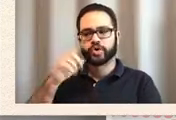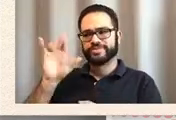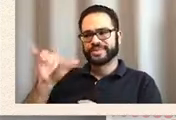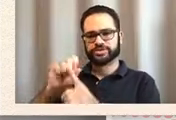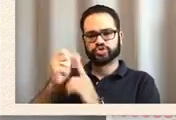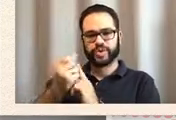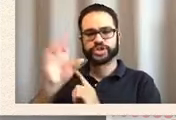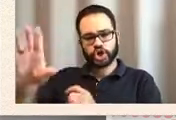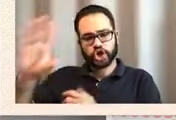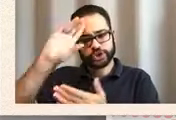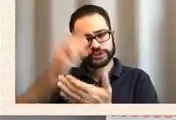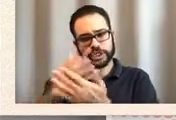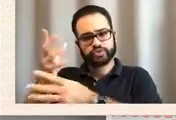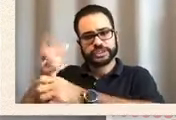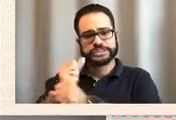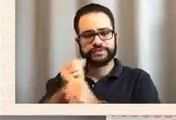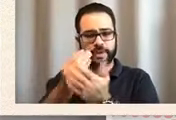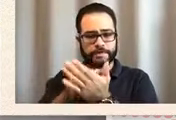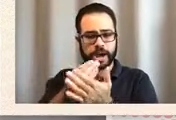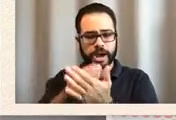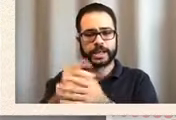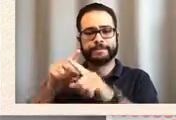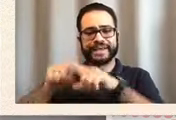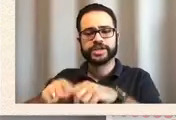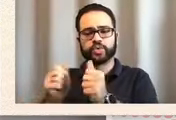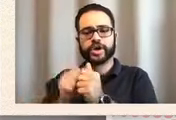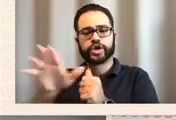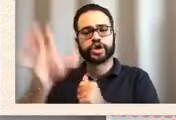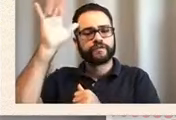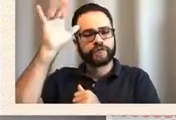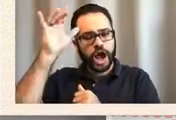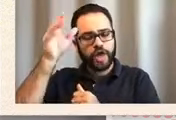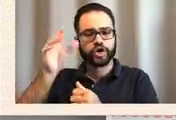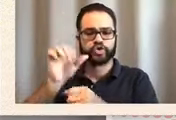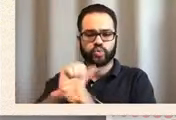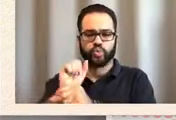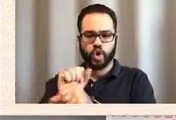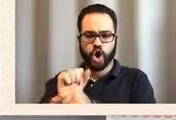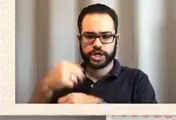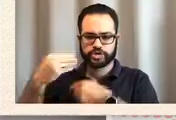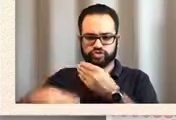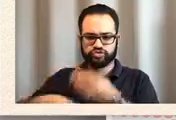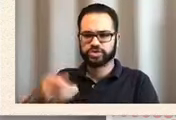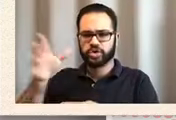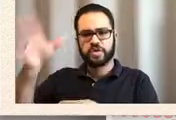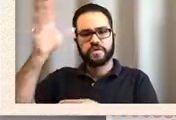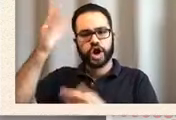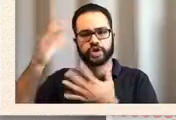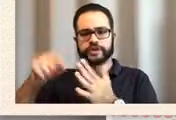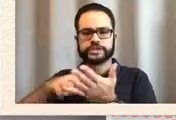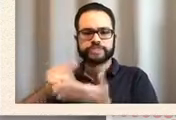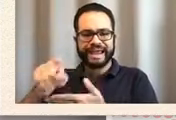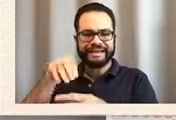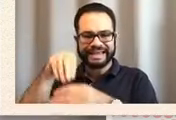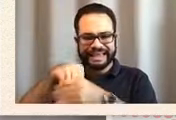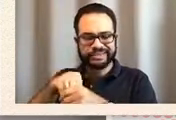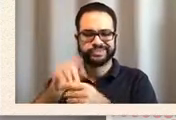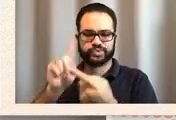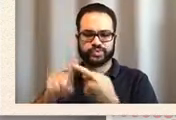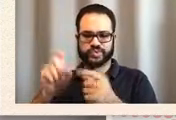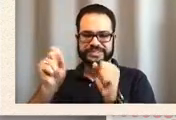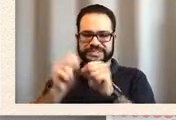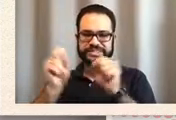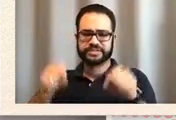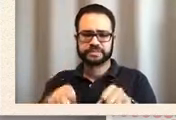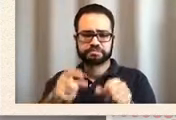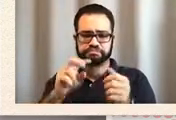something based on the father's work history. So he's kind of paid in already to the system. So yeah, you can use any funds